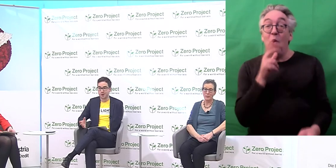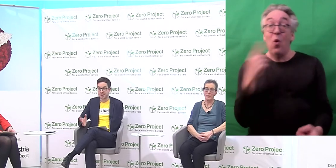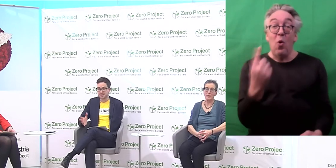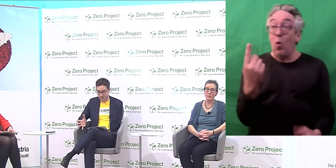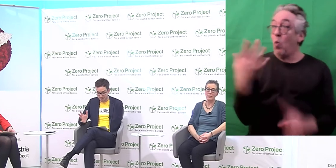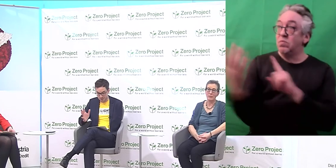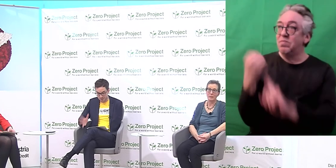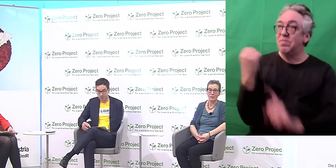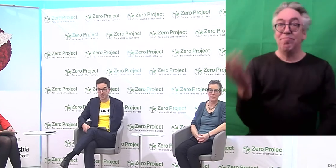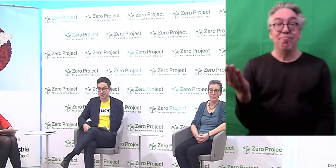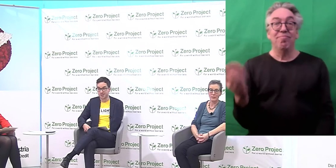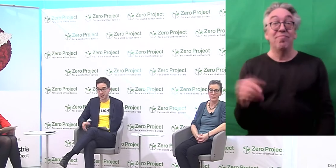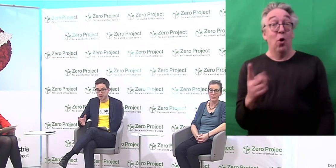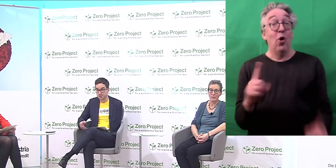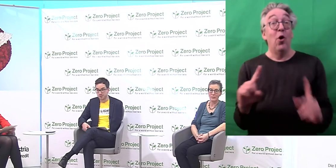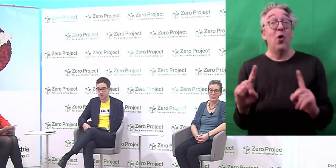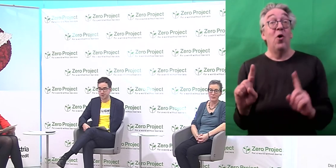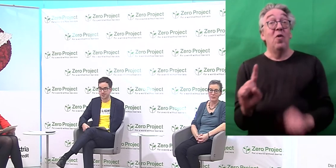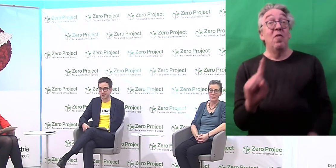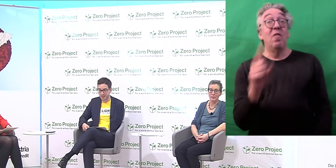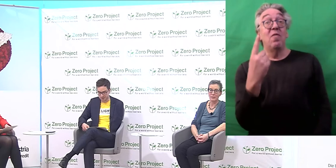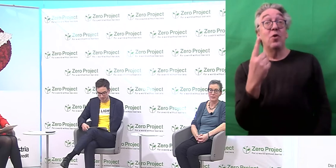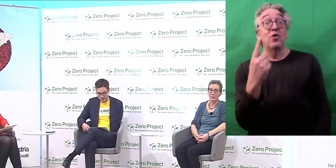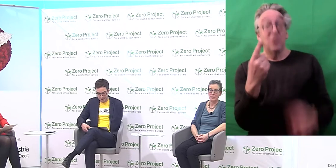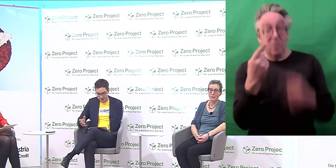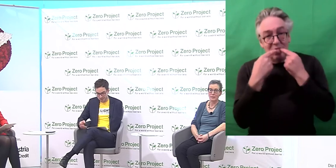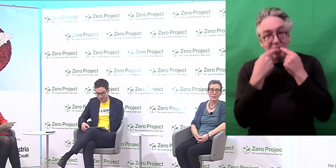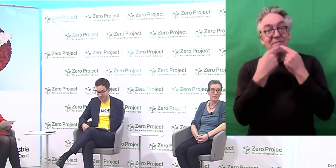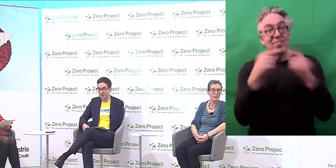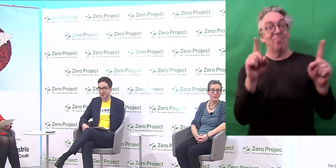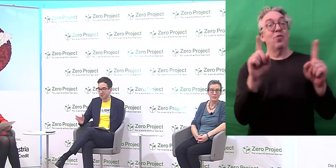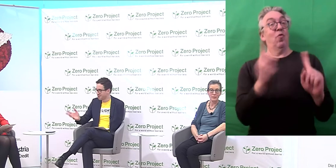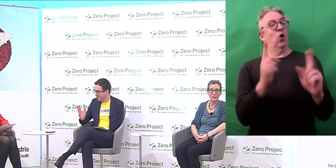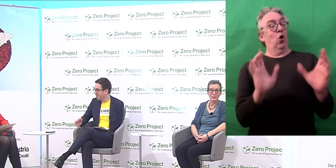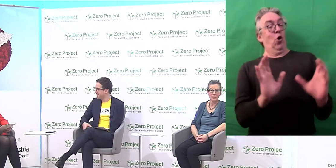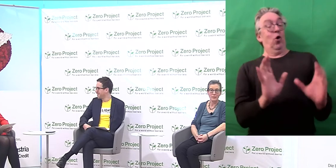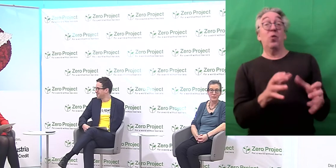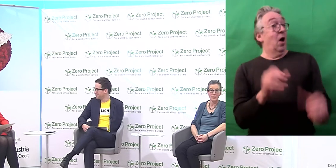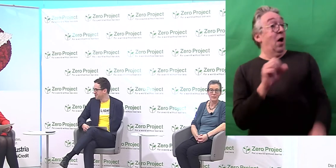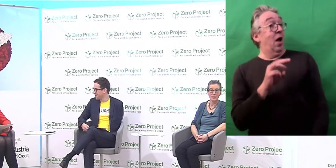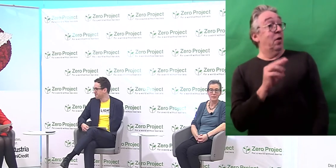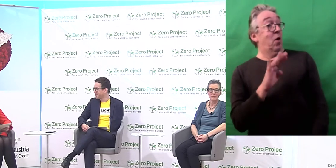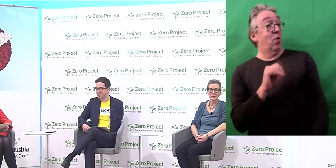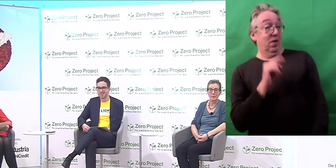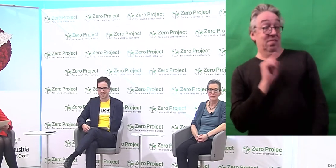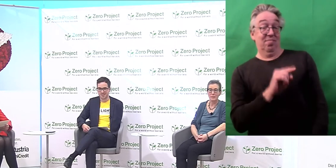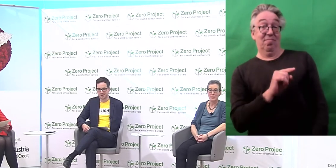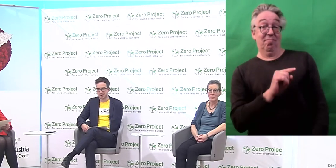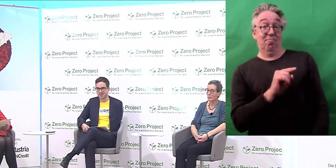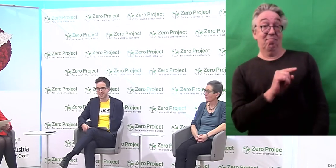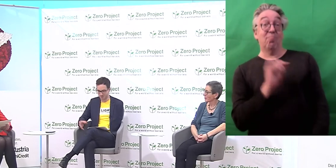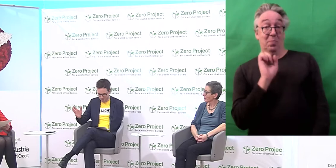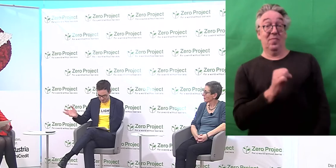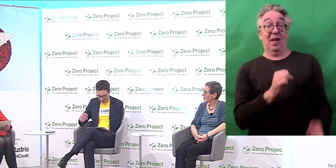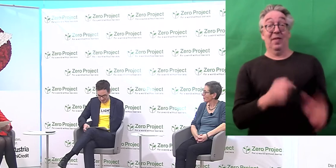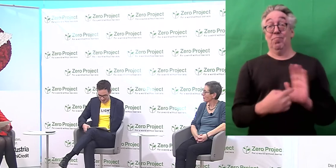So let's start with the first announcement, the first category. Heidemarie, you have the honor to present the